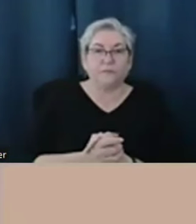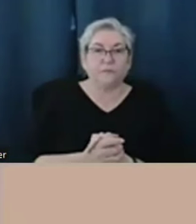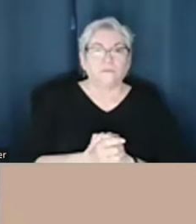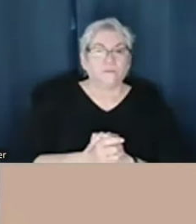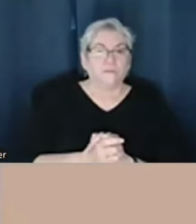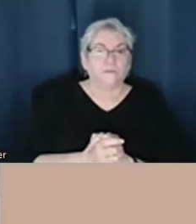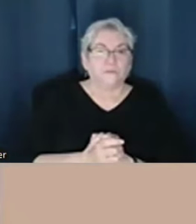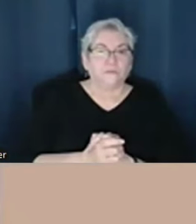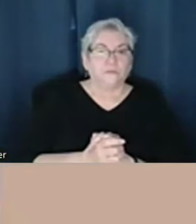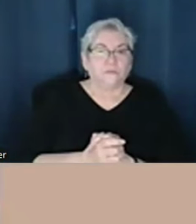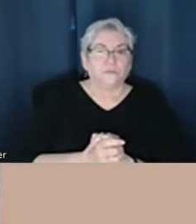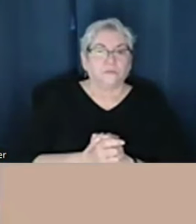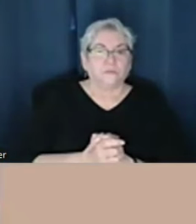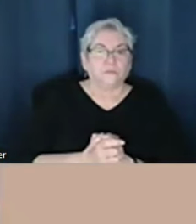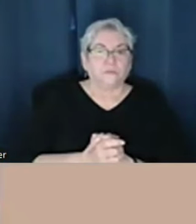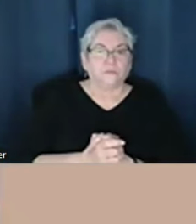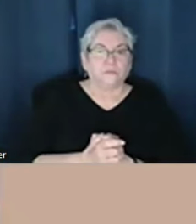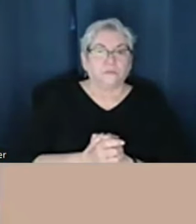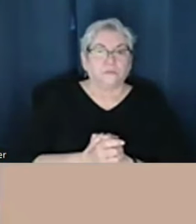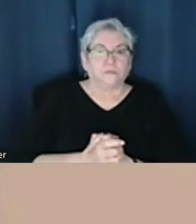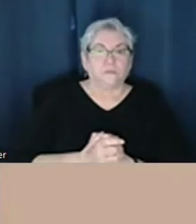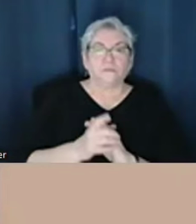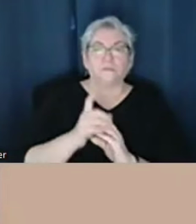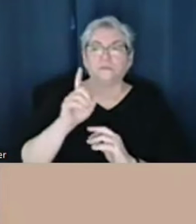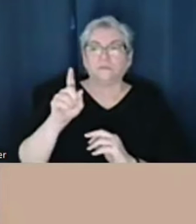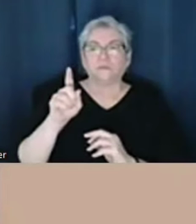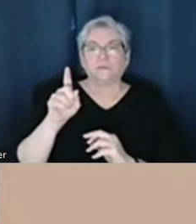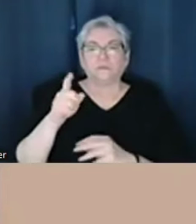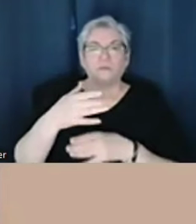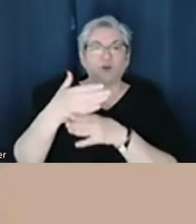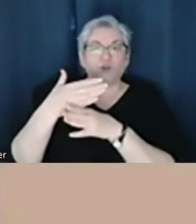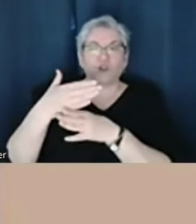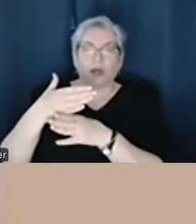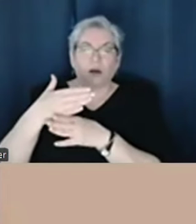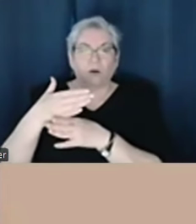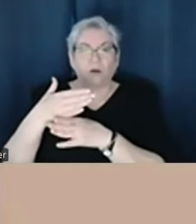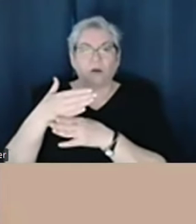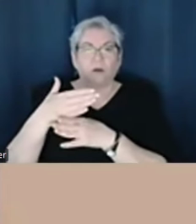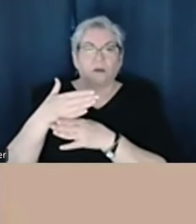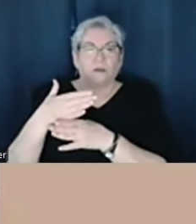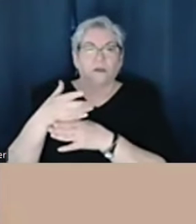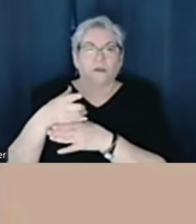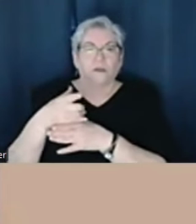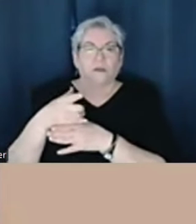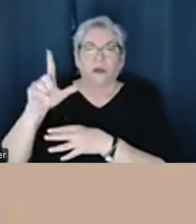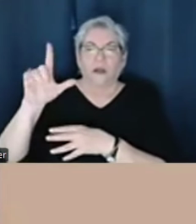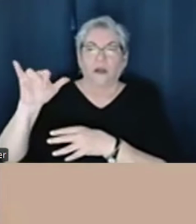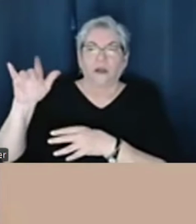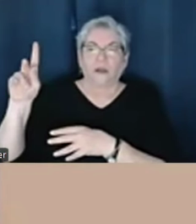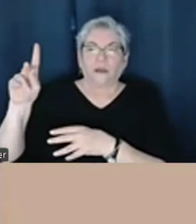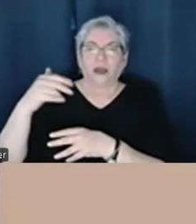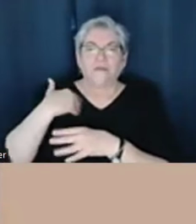we have, all right, so I just want to share the link. There are some questions,